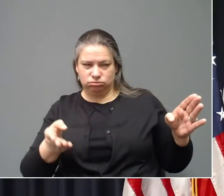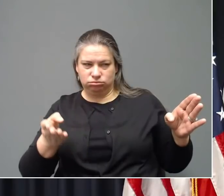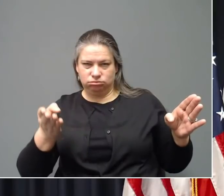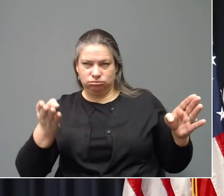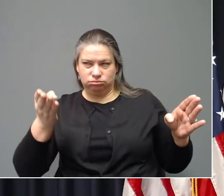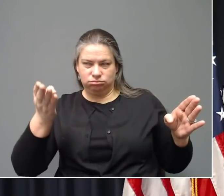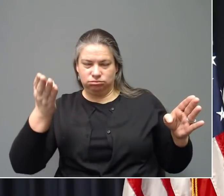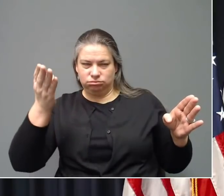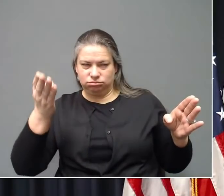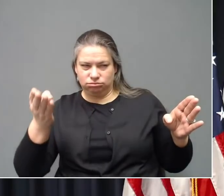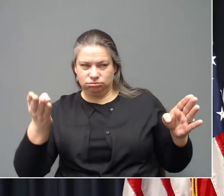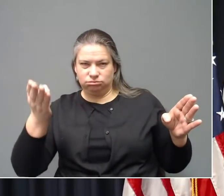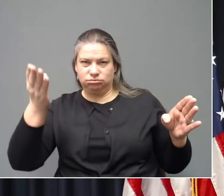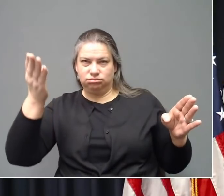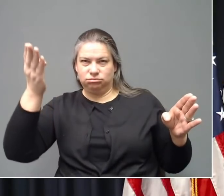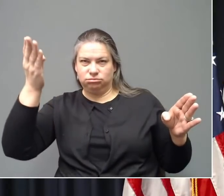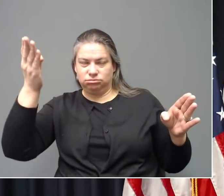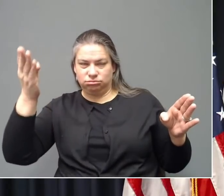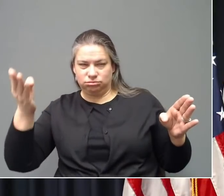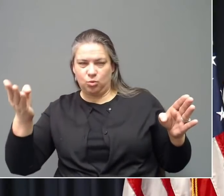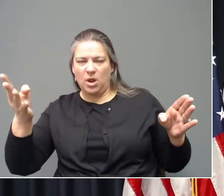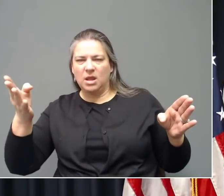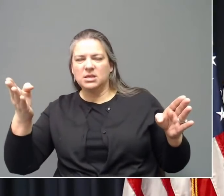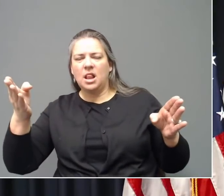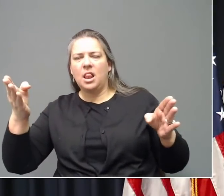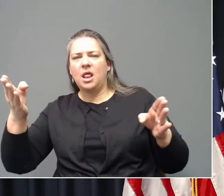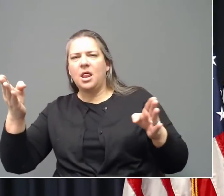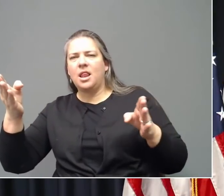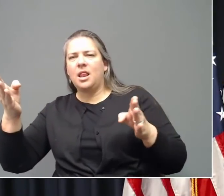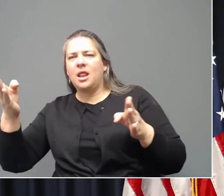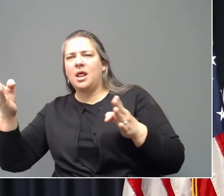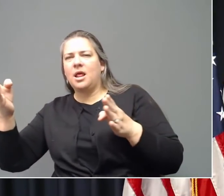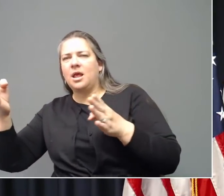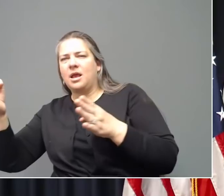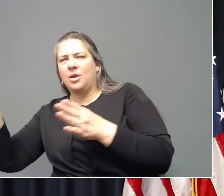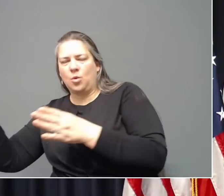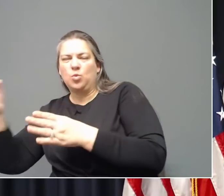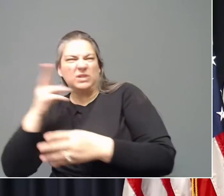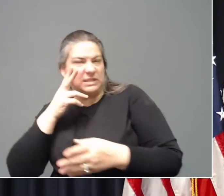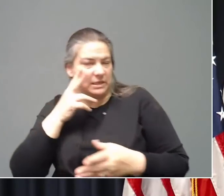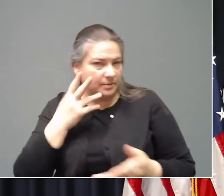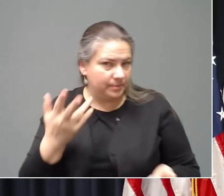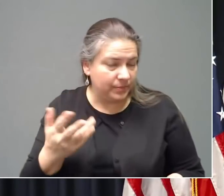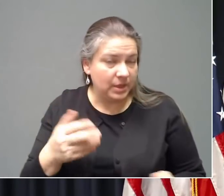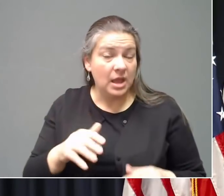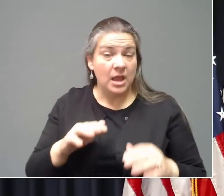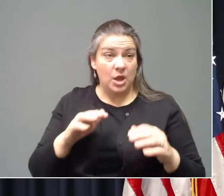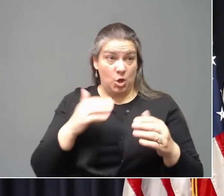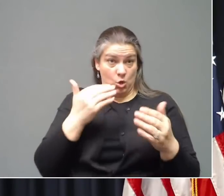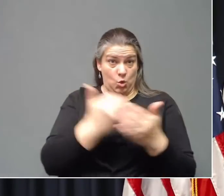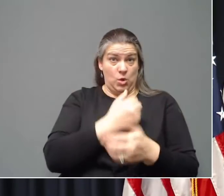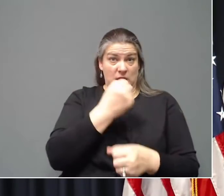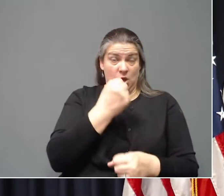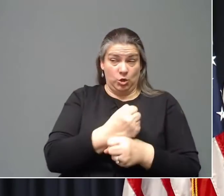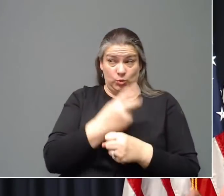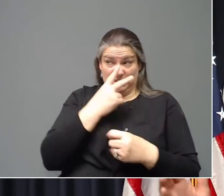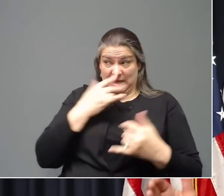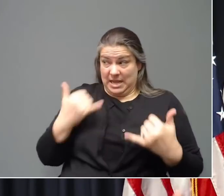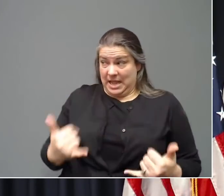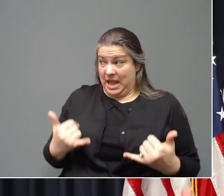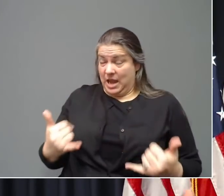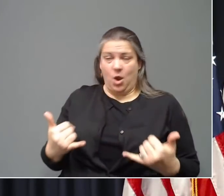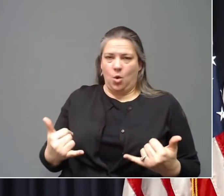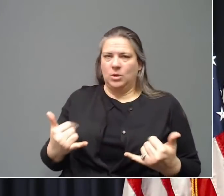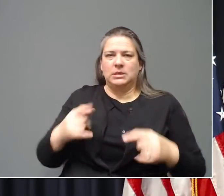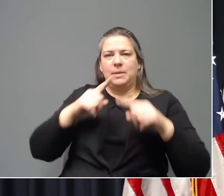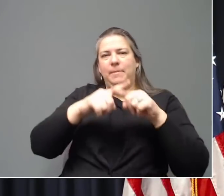with an escalation. How much of it is already from New Year's that we're seeing depends on how many people went and got